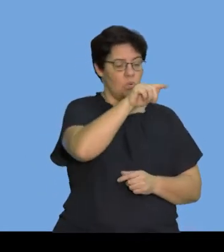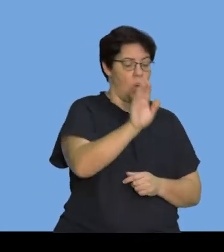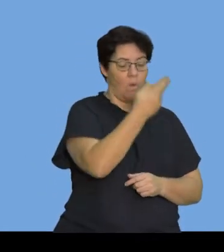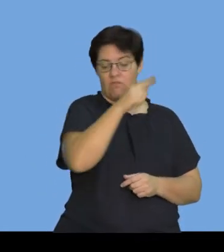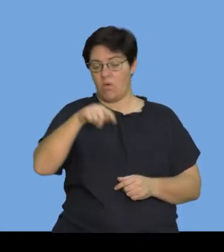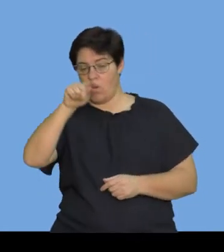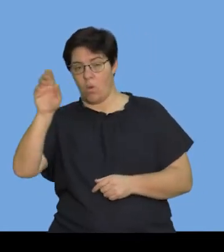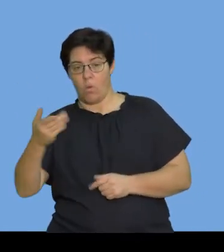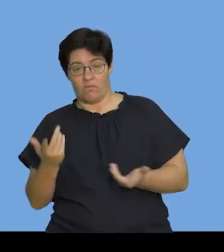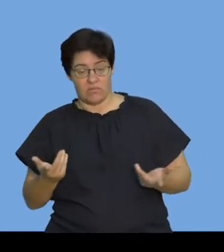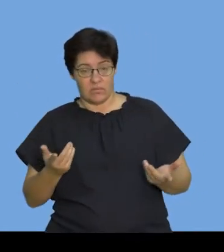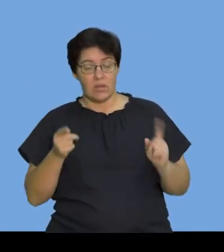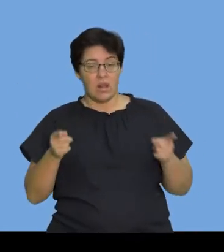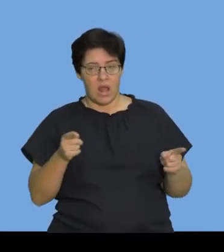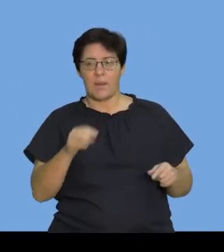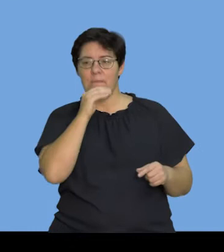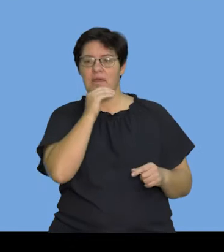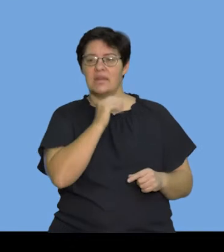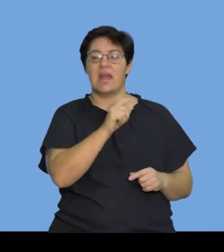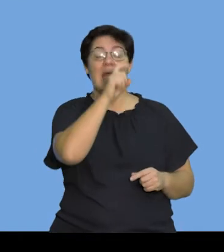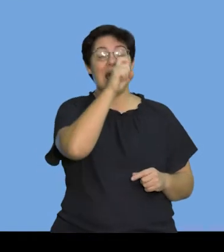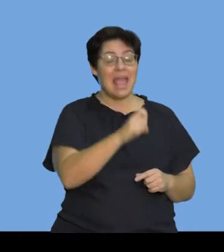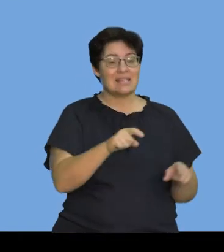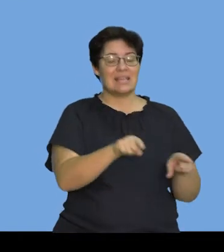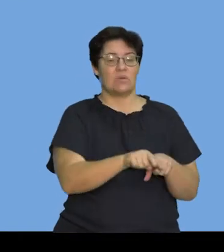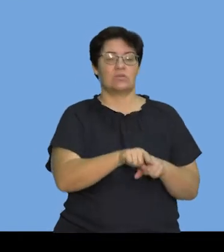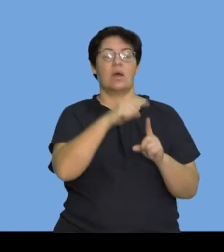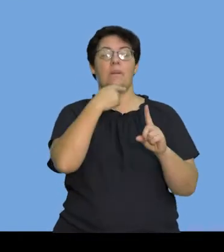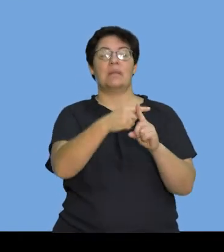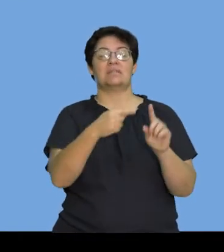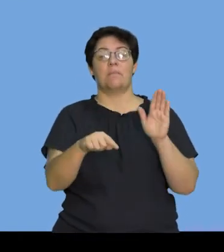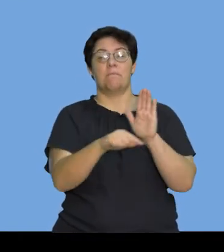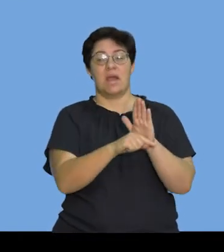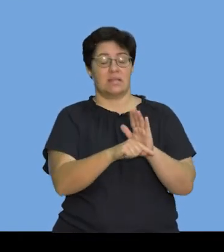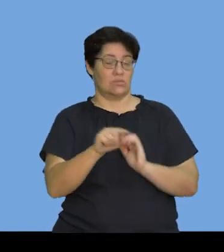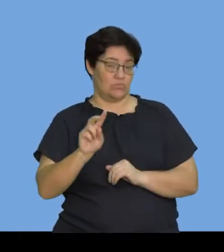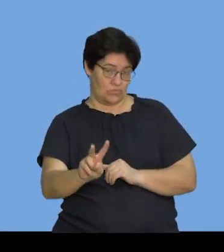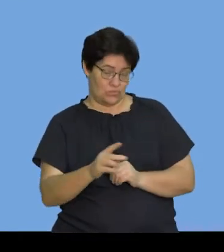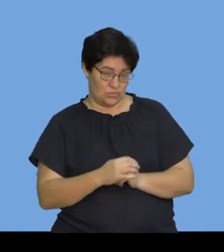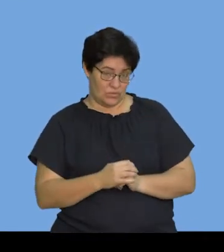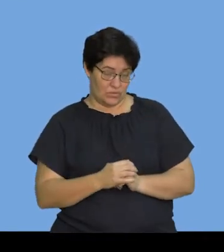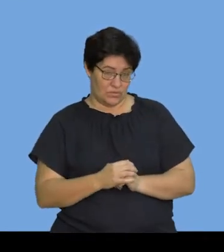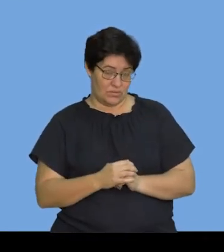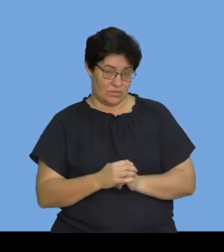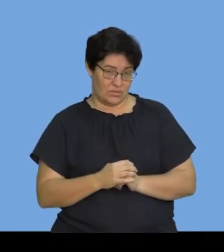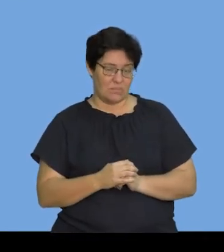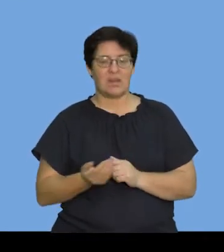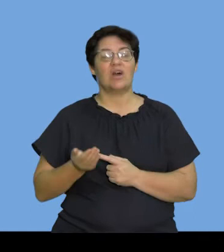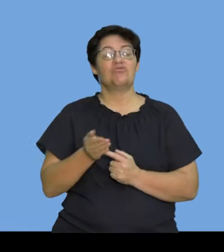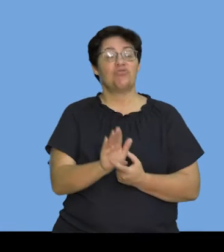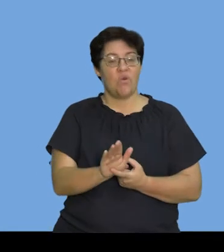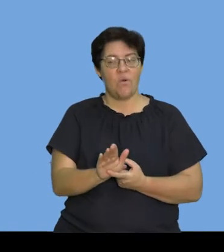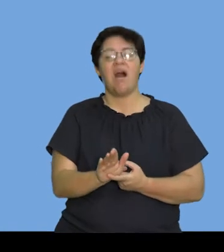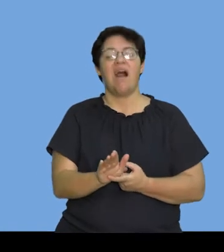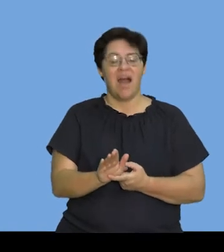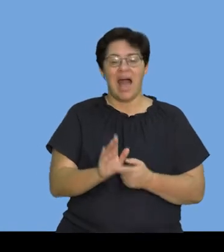sides, this will be the same as x is equals to plus or minus 2. But I just showed you how to